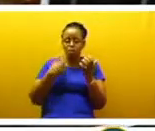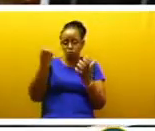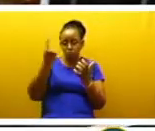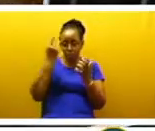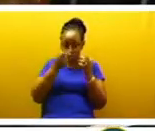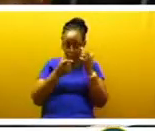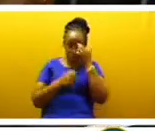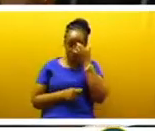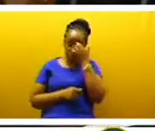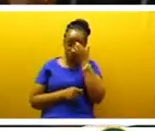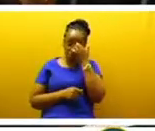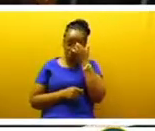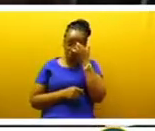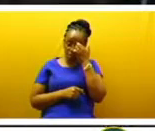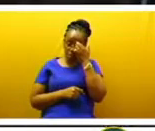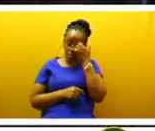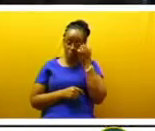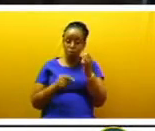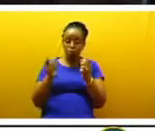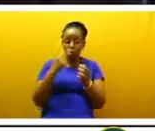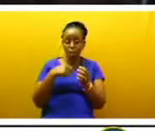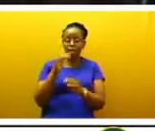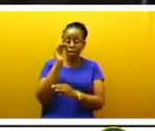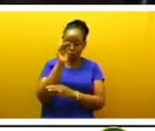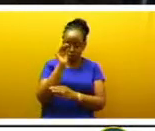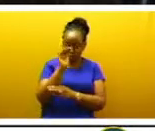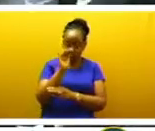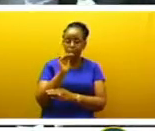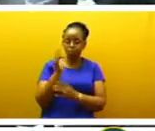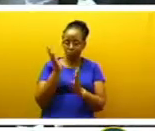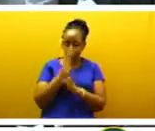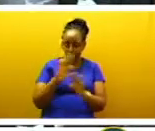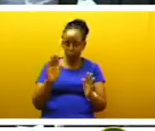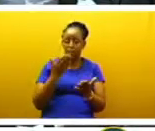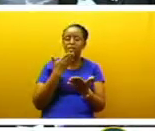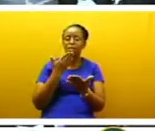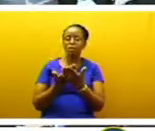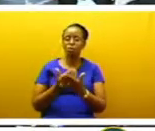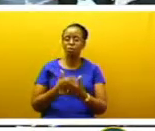We pray accordingly. Thank you.